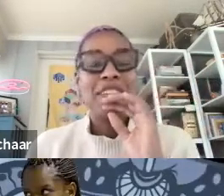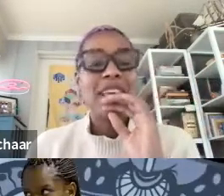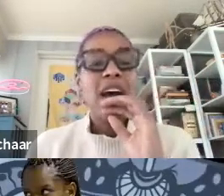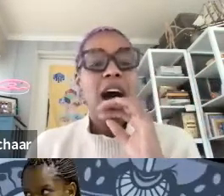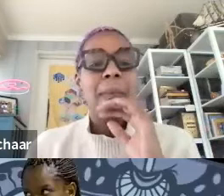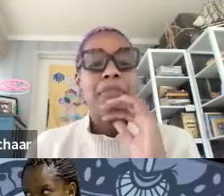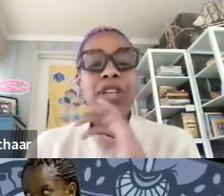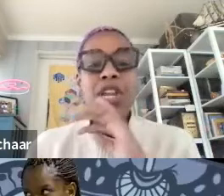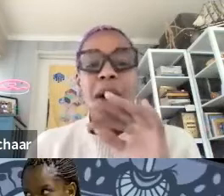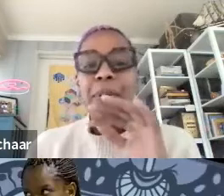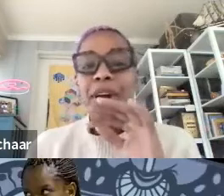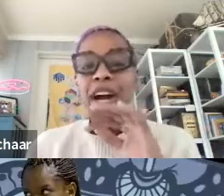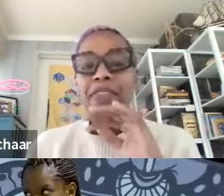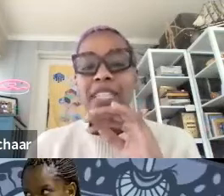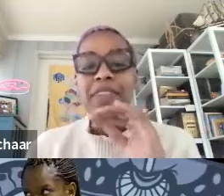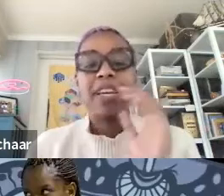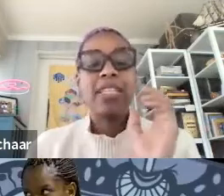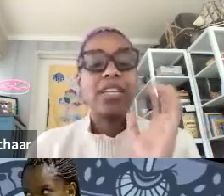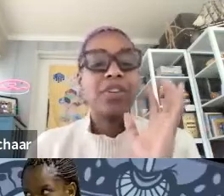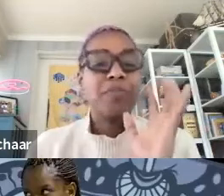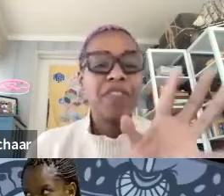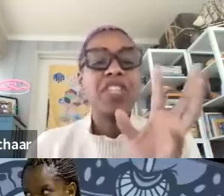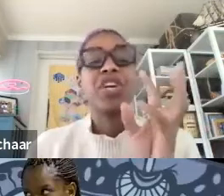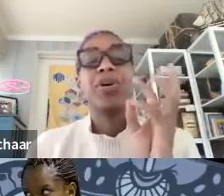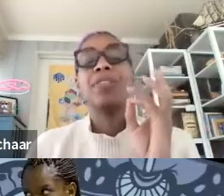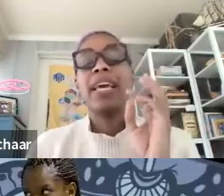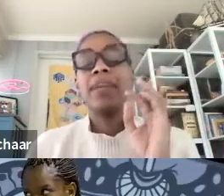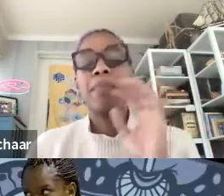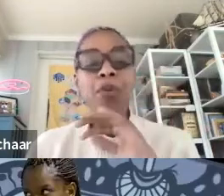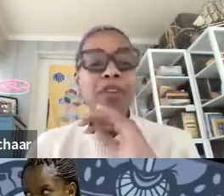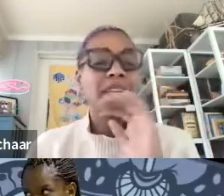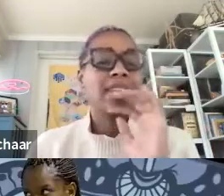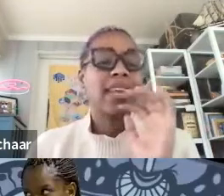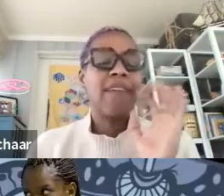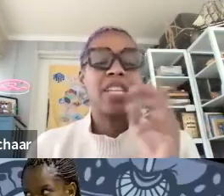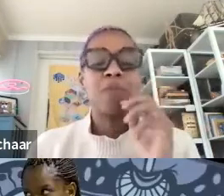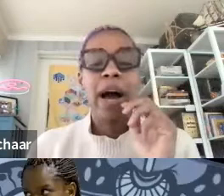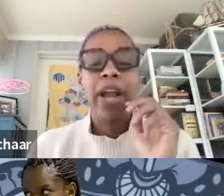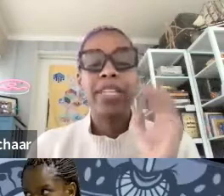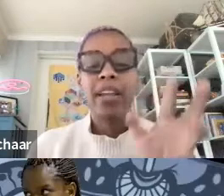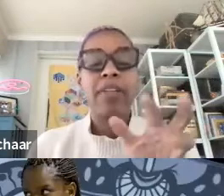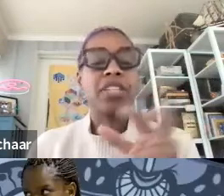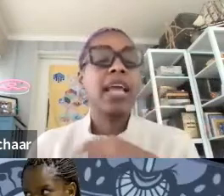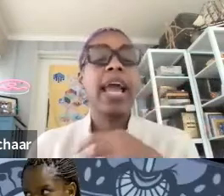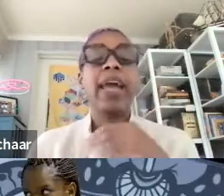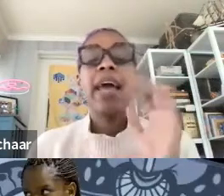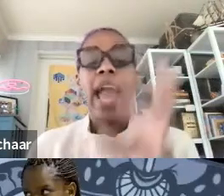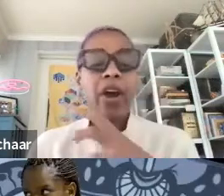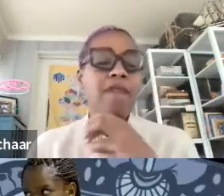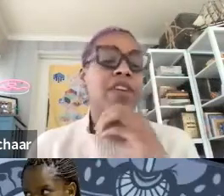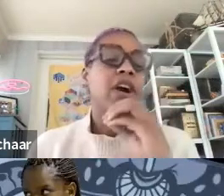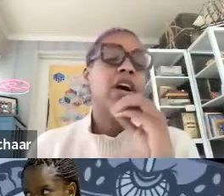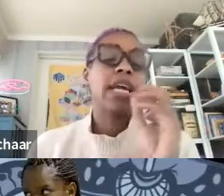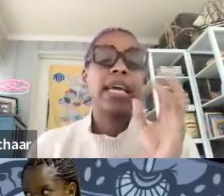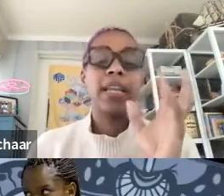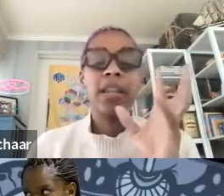and movies. There's a number of TVs and TV shows and movies that have inspired technology today. AR